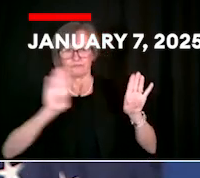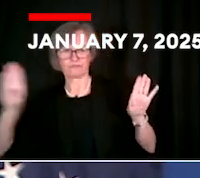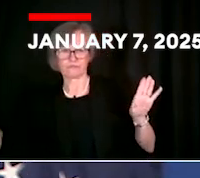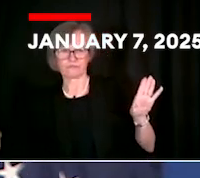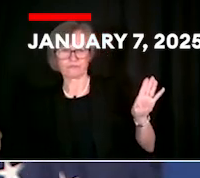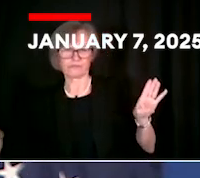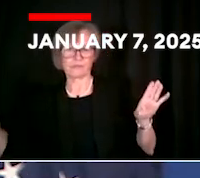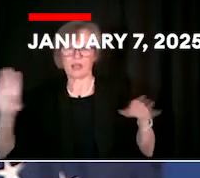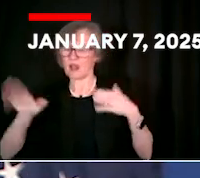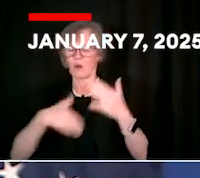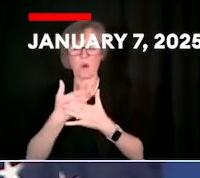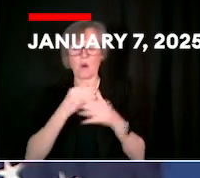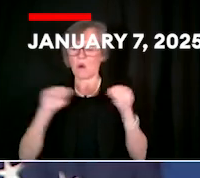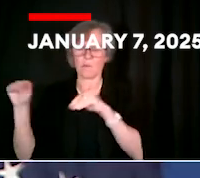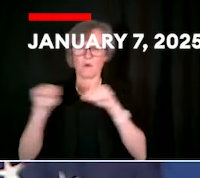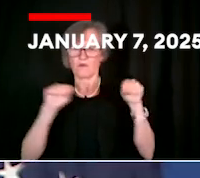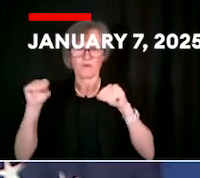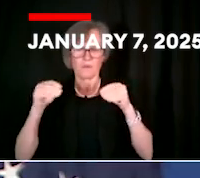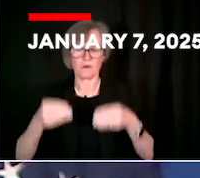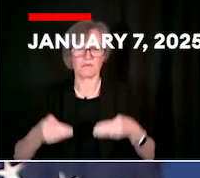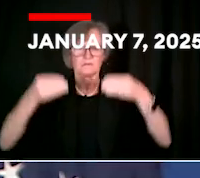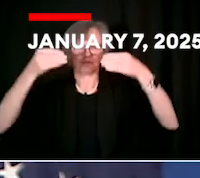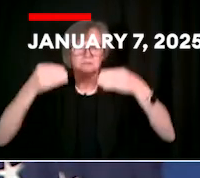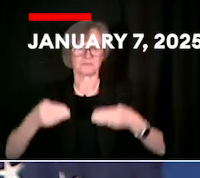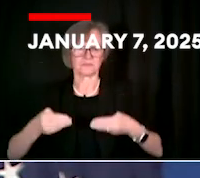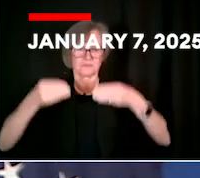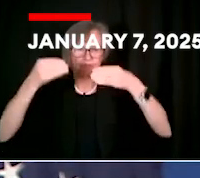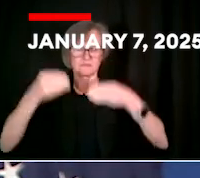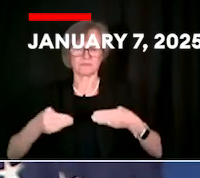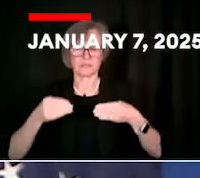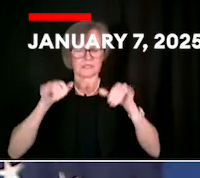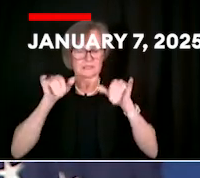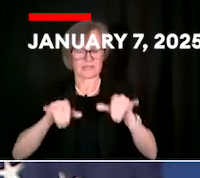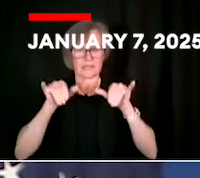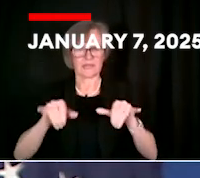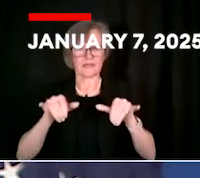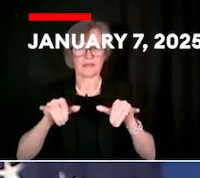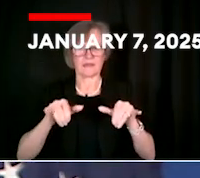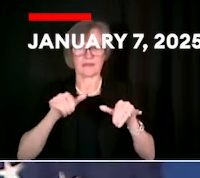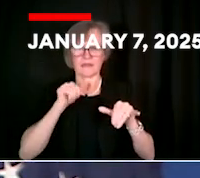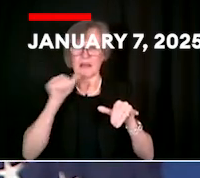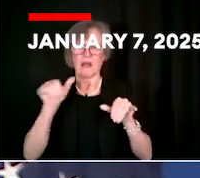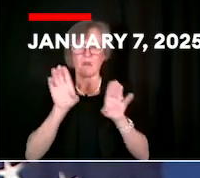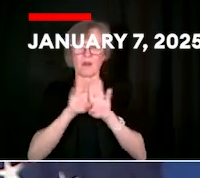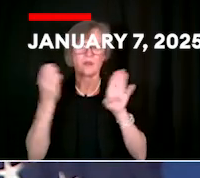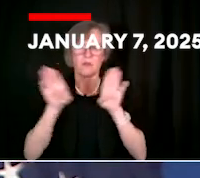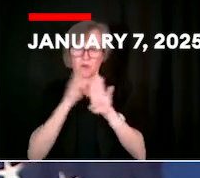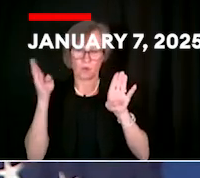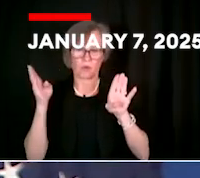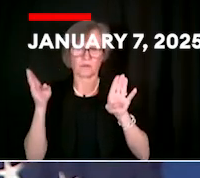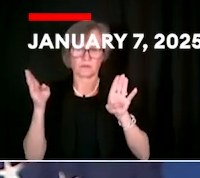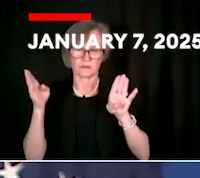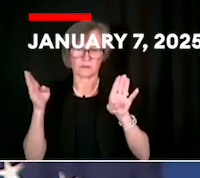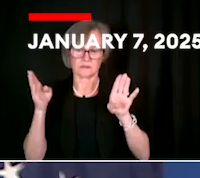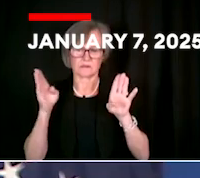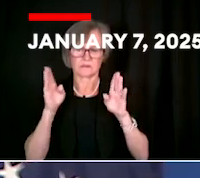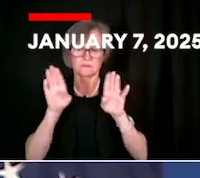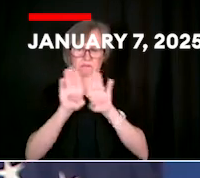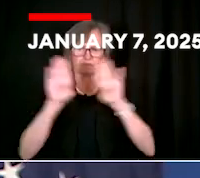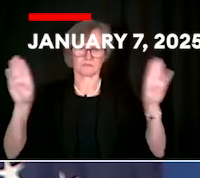be movable, but the stationary that are not where the doors line up, and just put